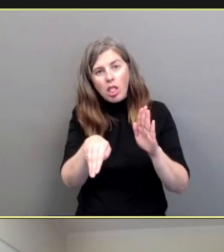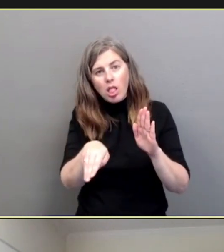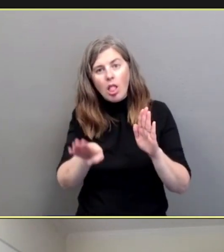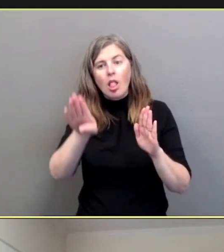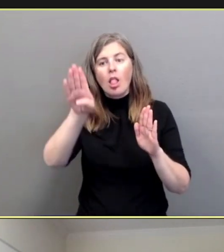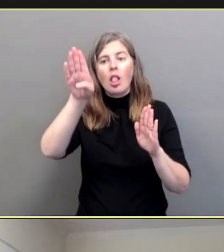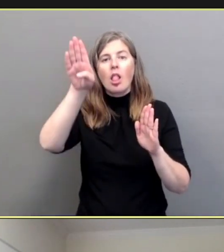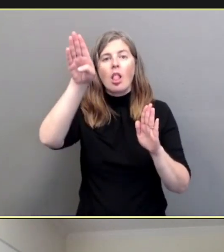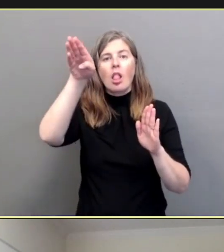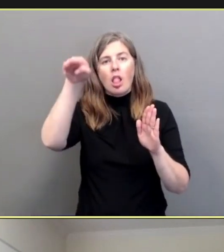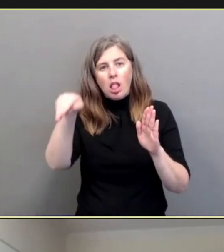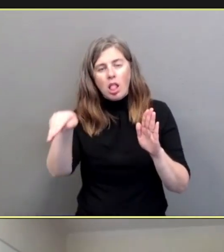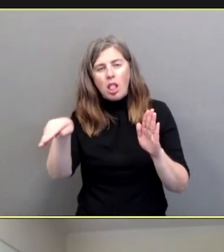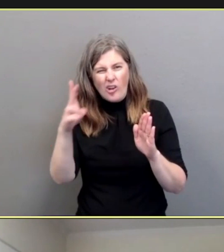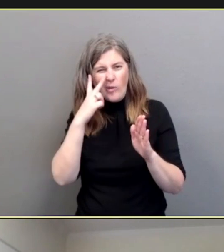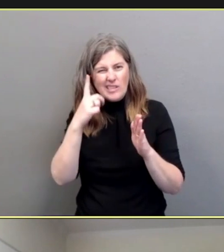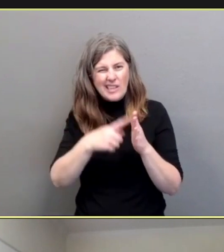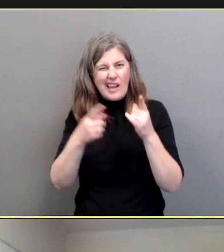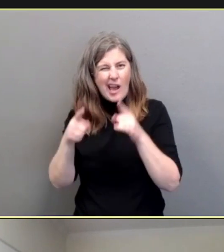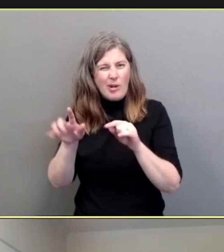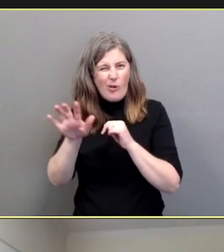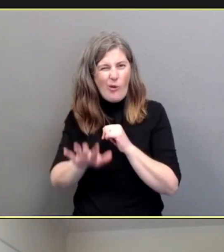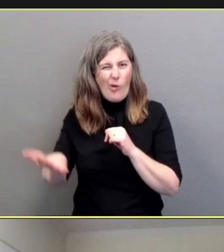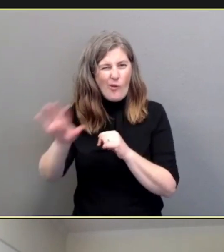this happening globally.